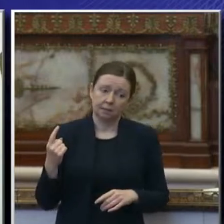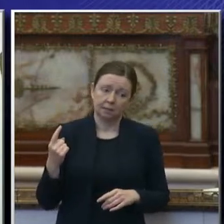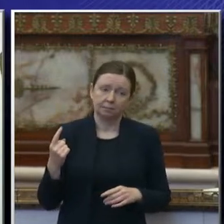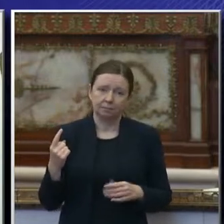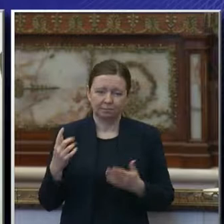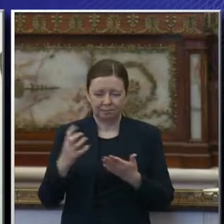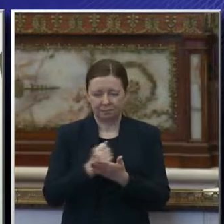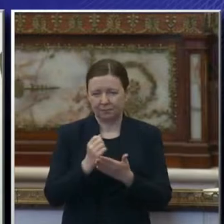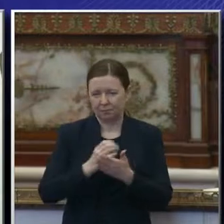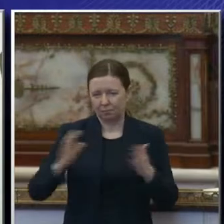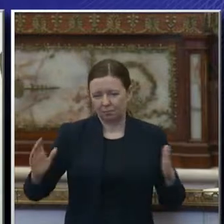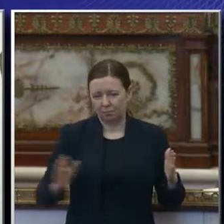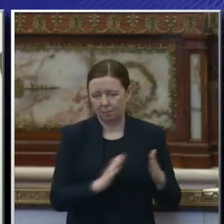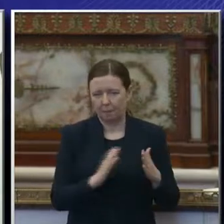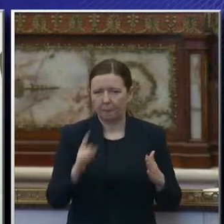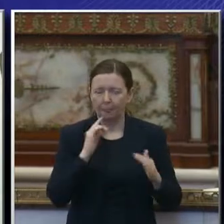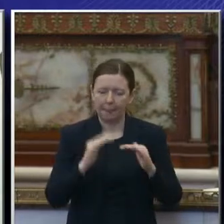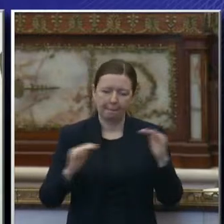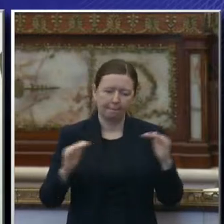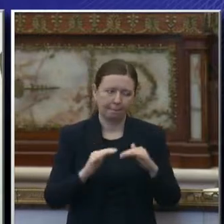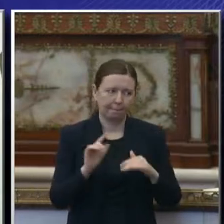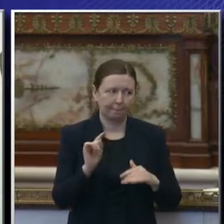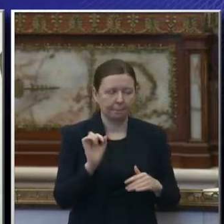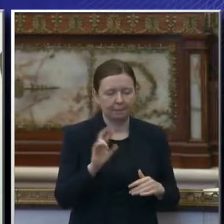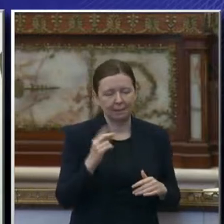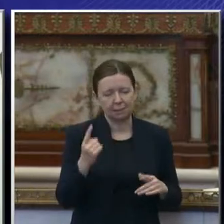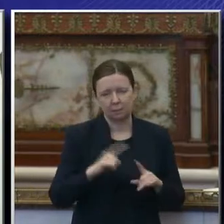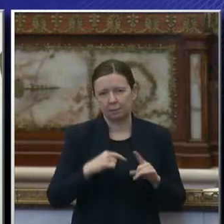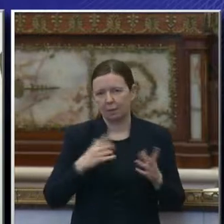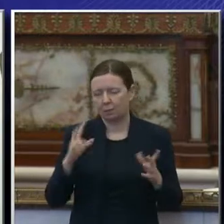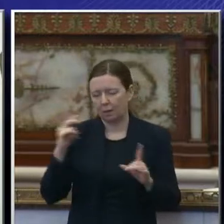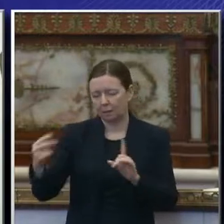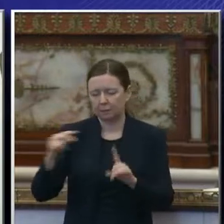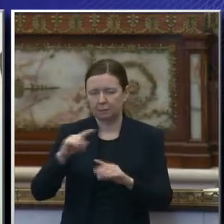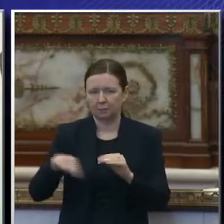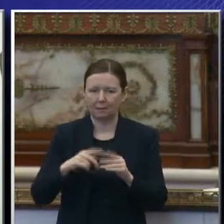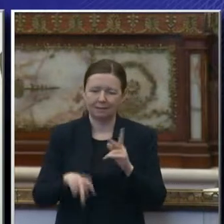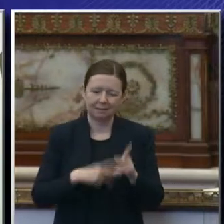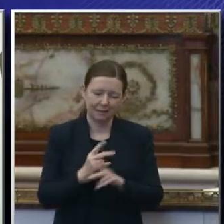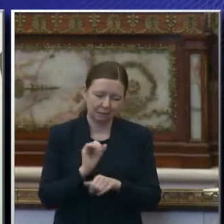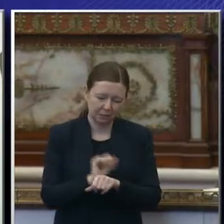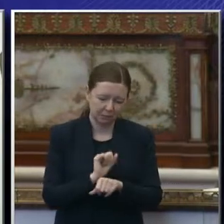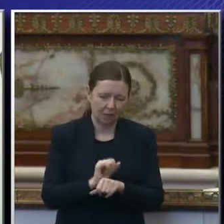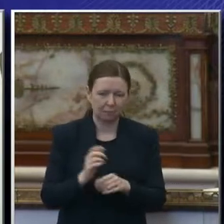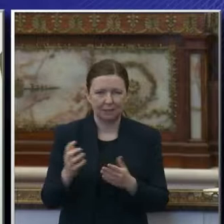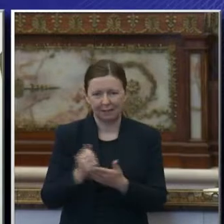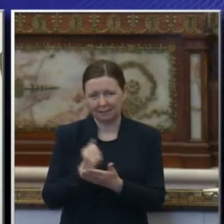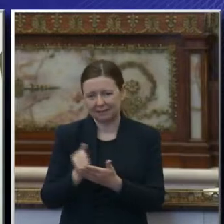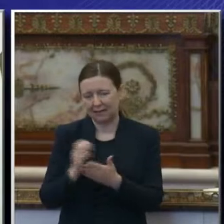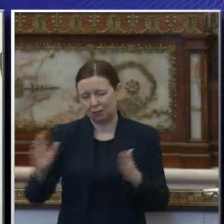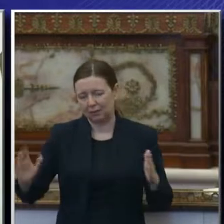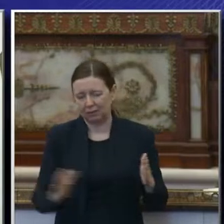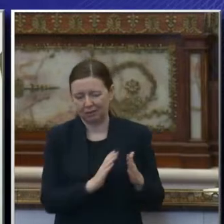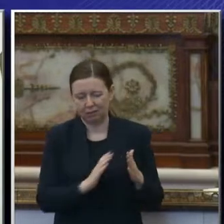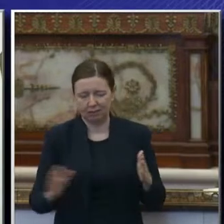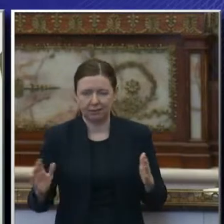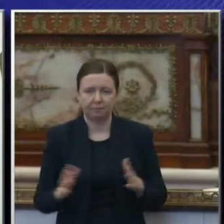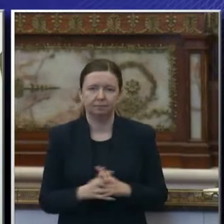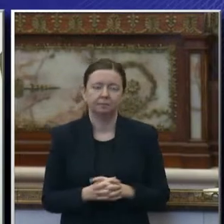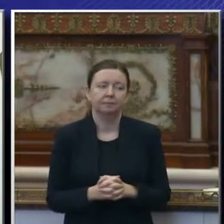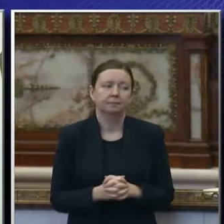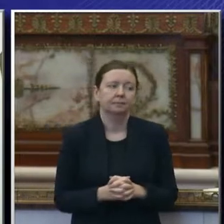salary ranges. You said tier one, but just want to get some perspective on the types of jobs and the salary ranges.